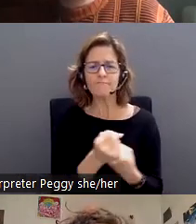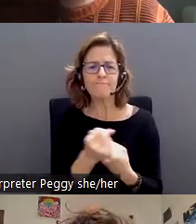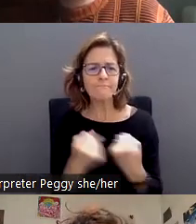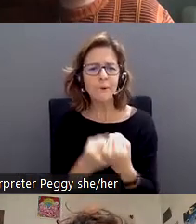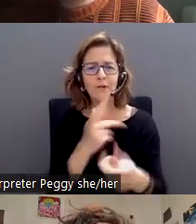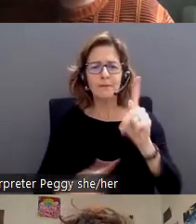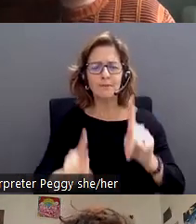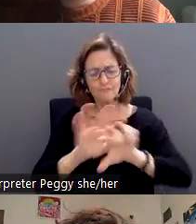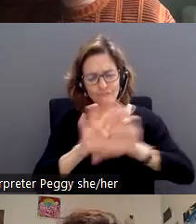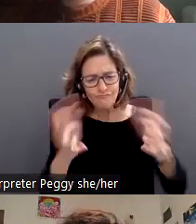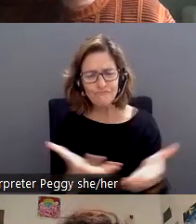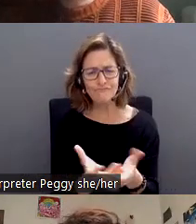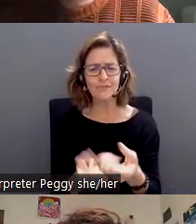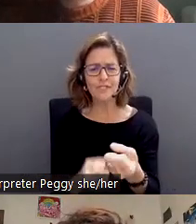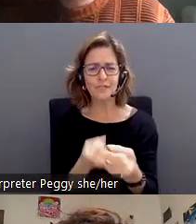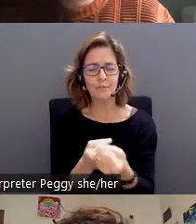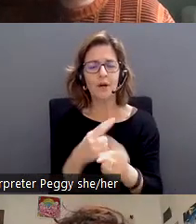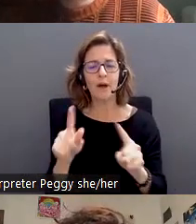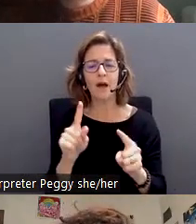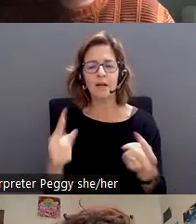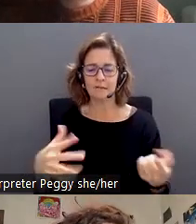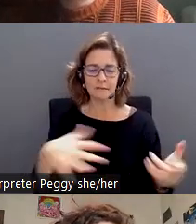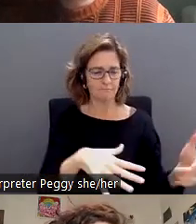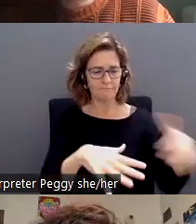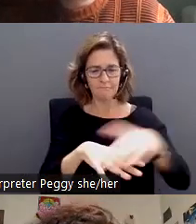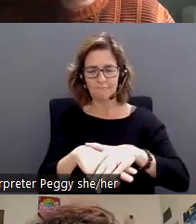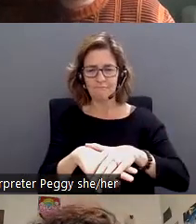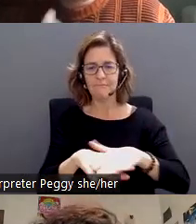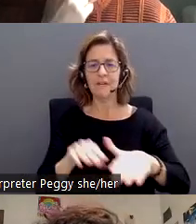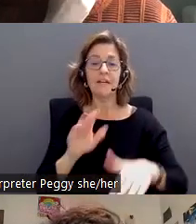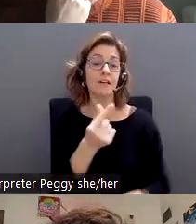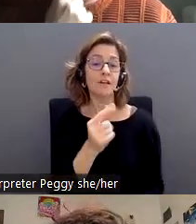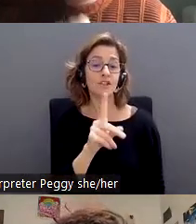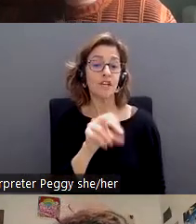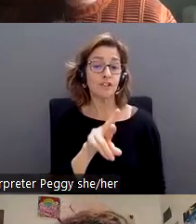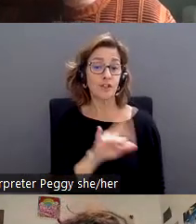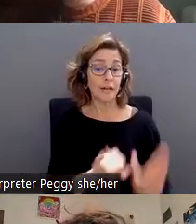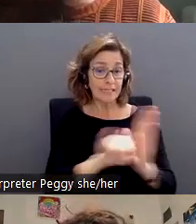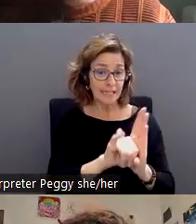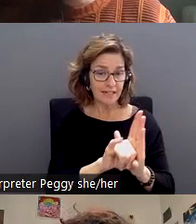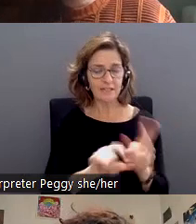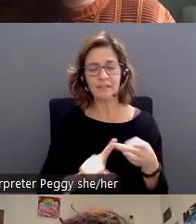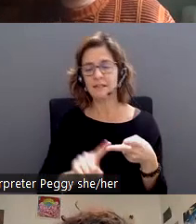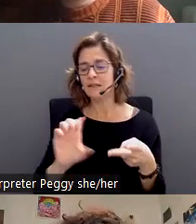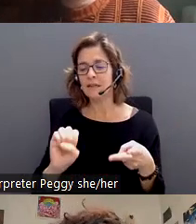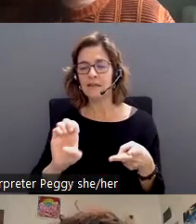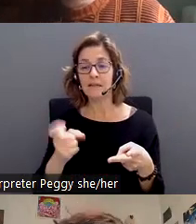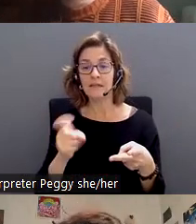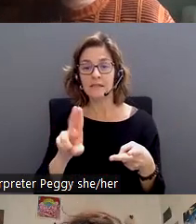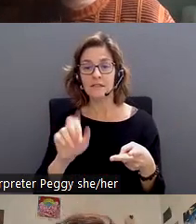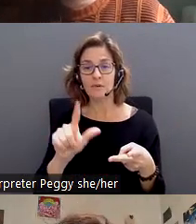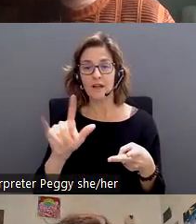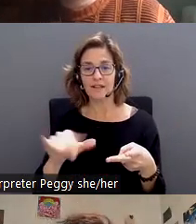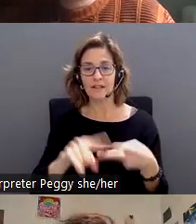fashion, specifically at the intersection of their sexuality and gender identity. And so we have programs for